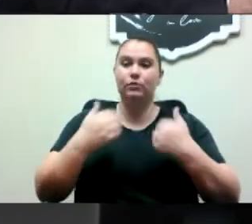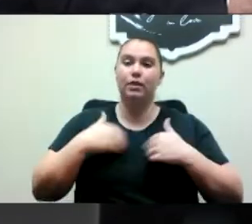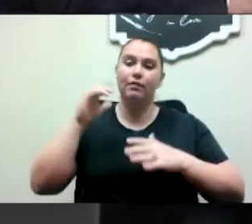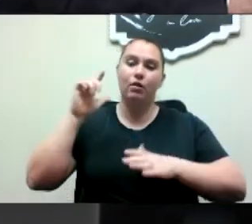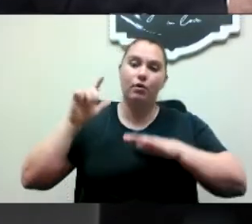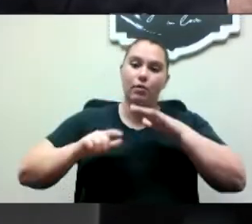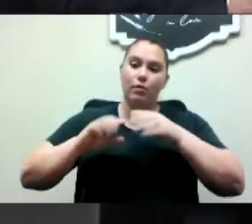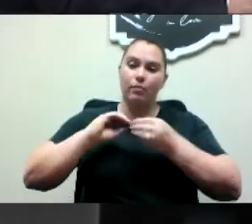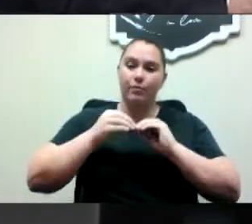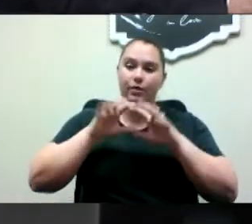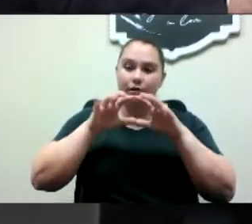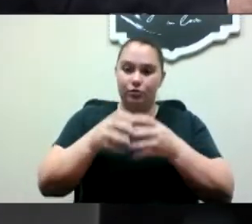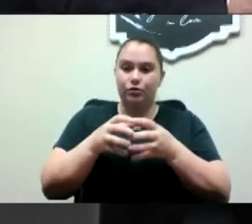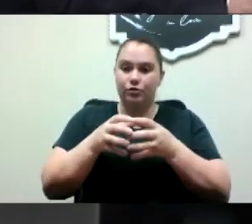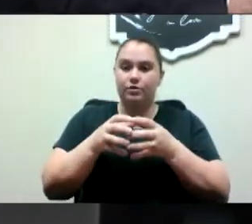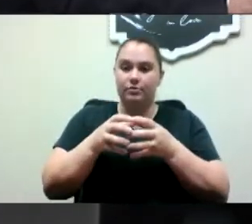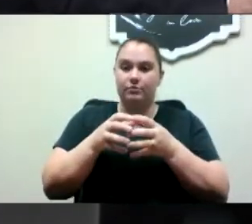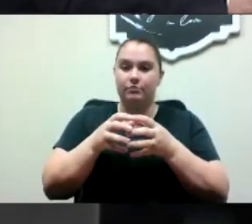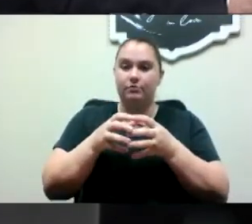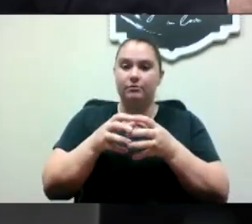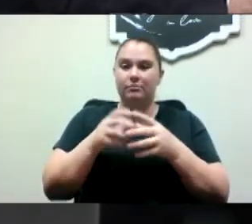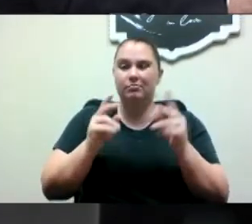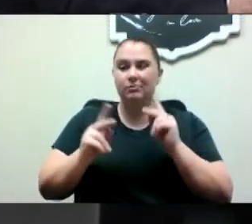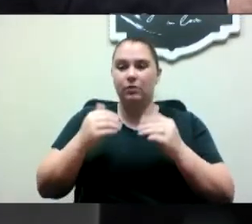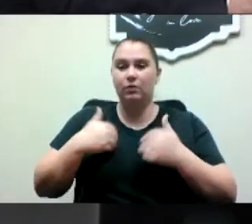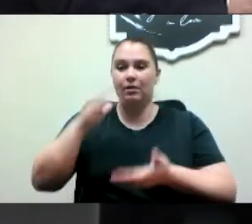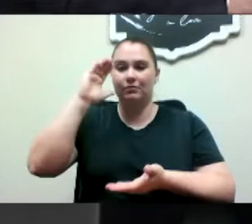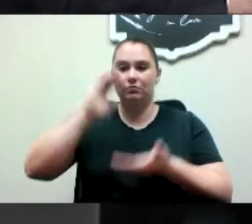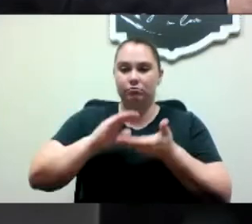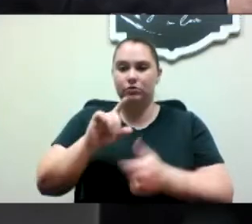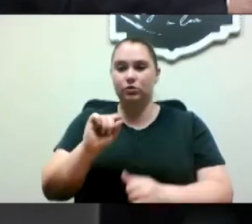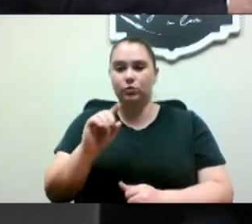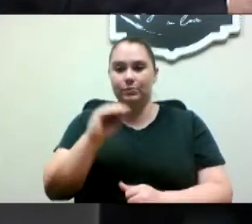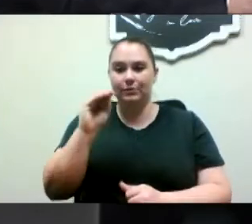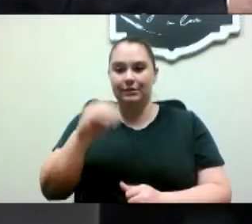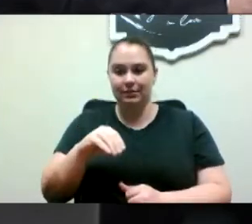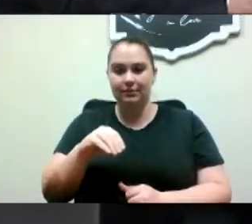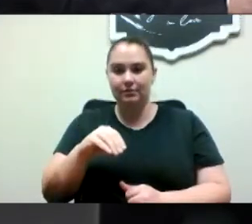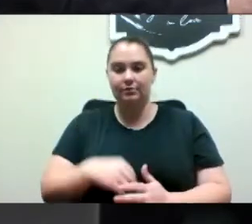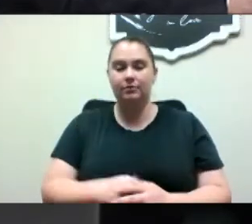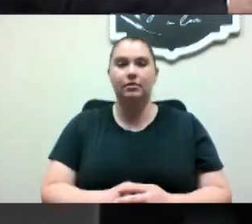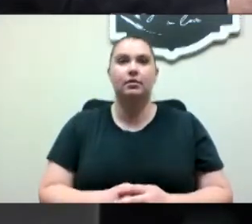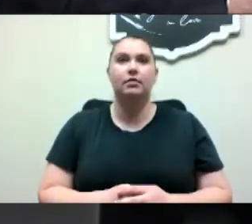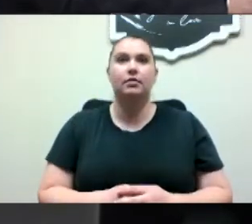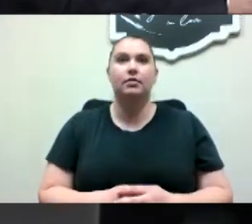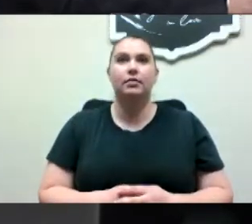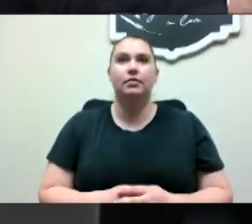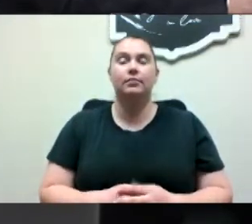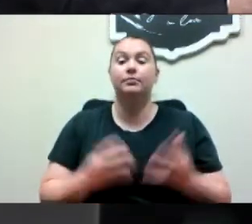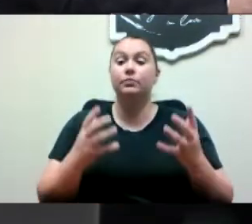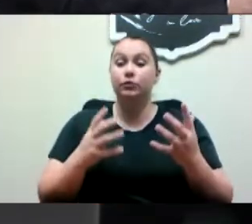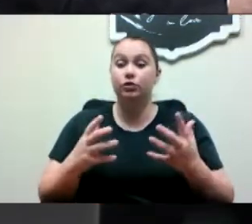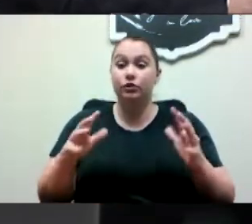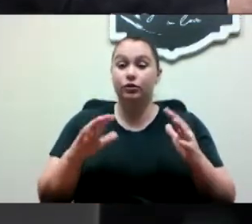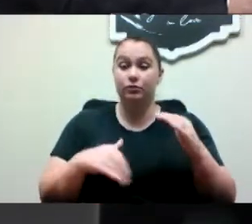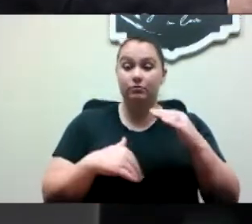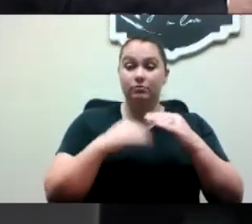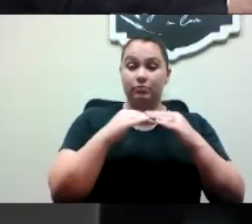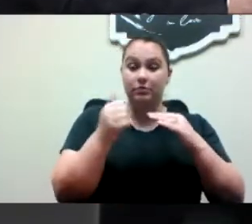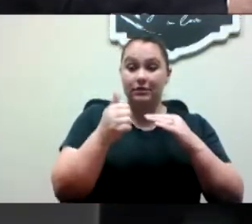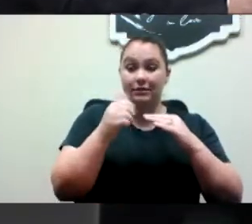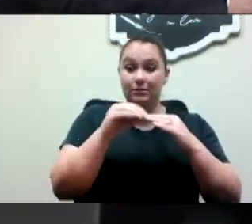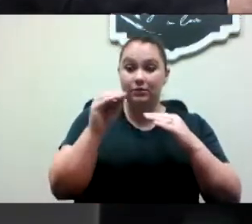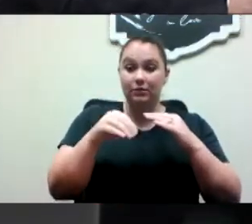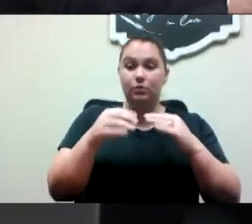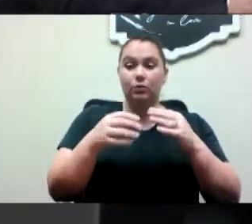populations that's over 20% of an ideal district. And once you hit 10%, you lose your presumption